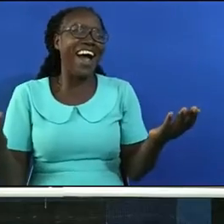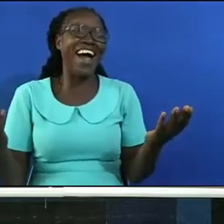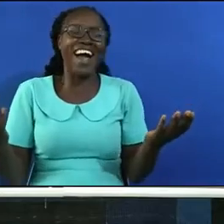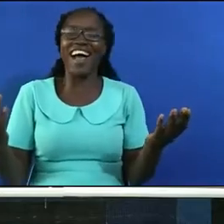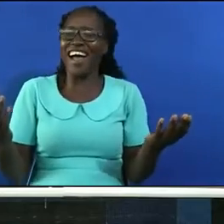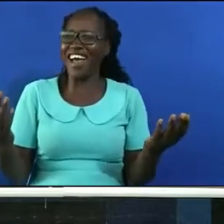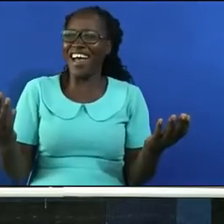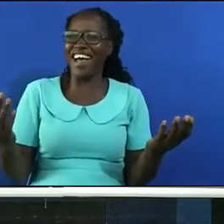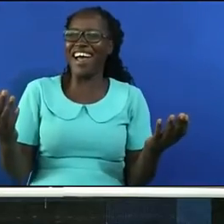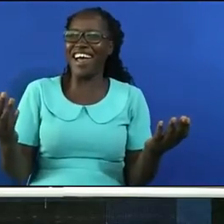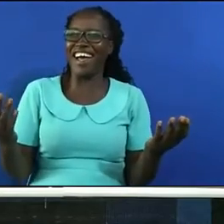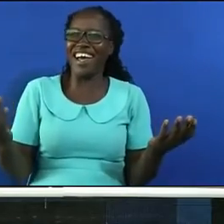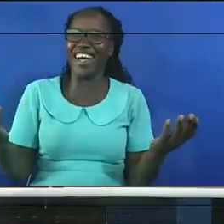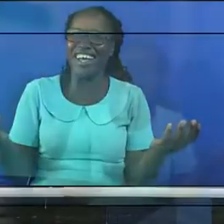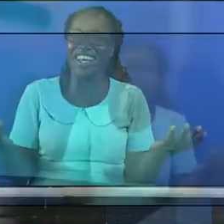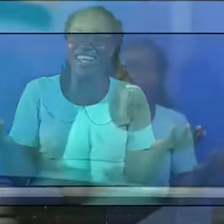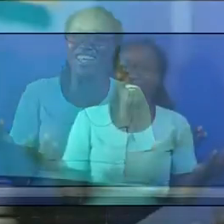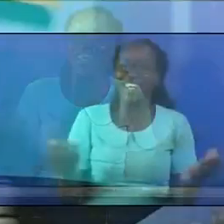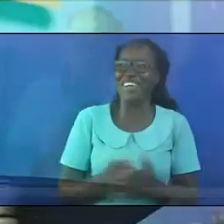Yes.